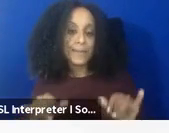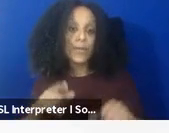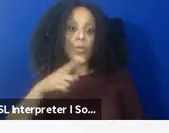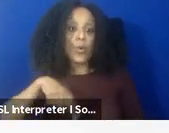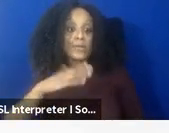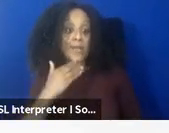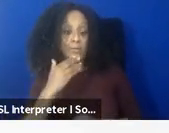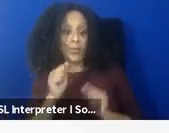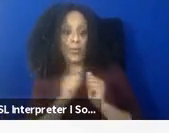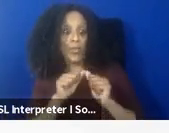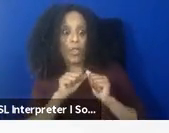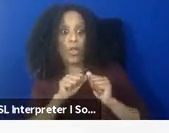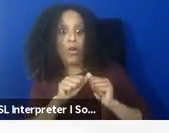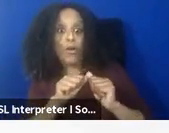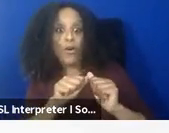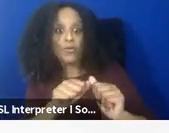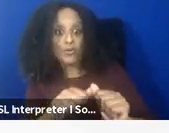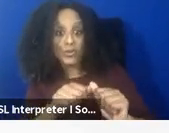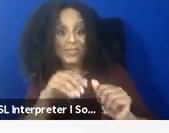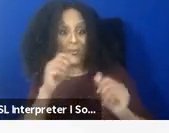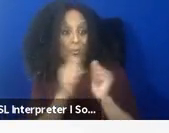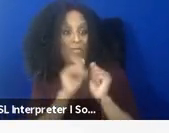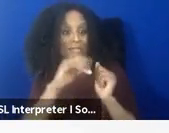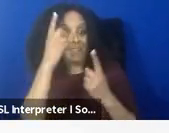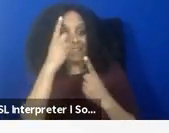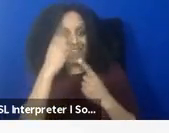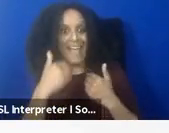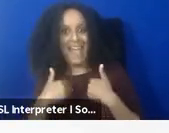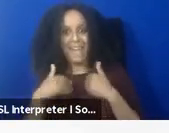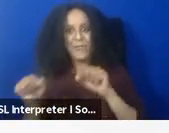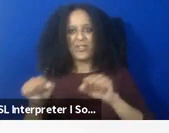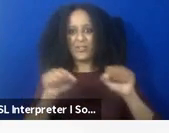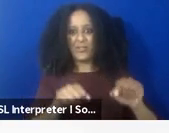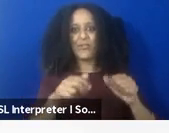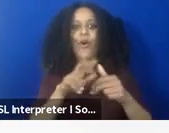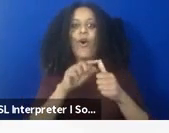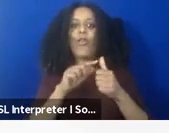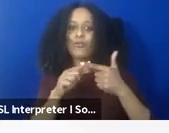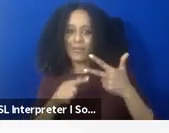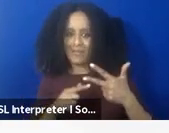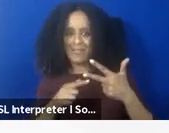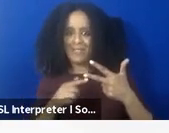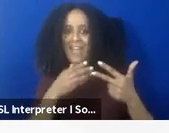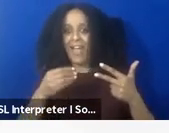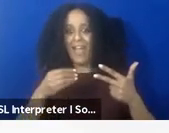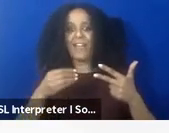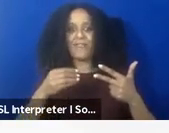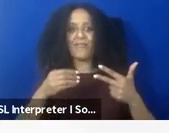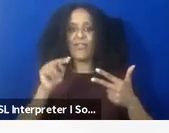long duration of the disease, there's a potential for all 3 of these, as well as the central nervous system, to be